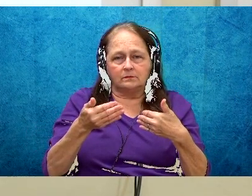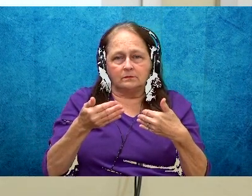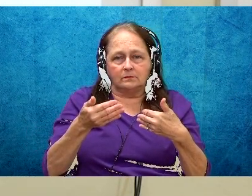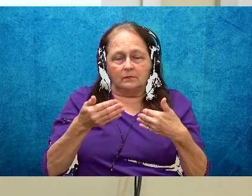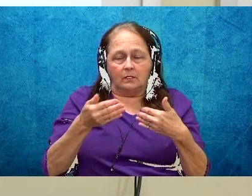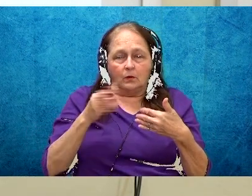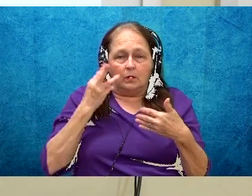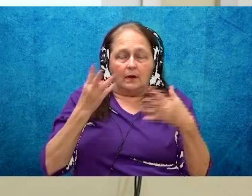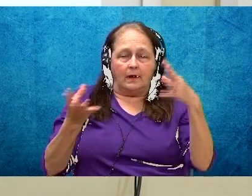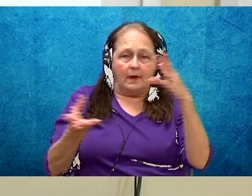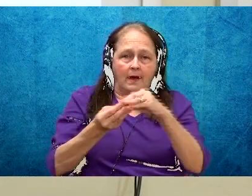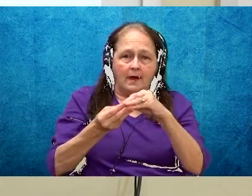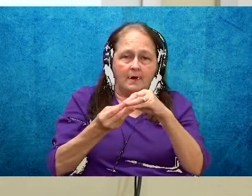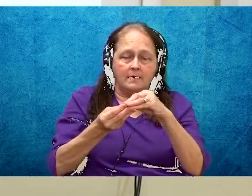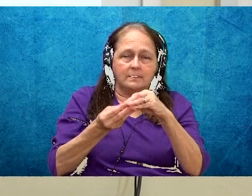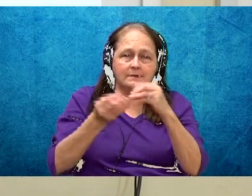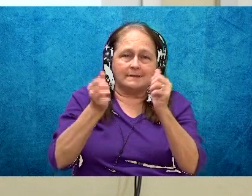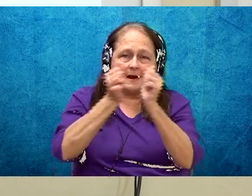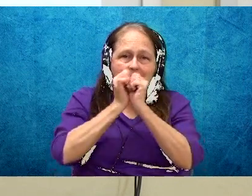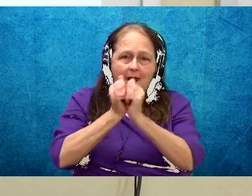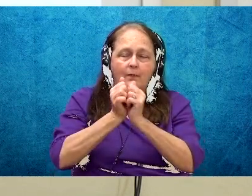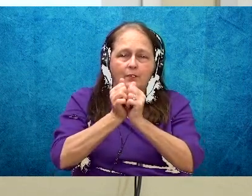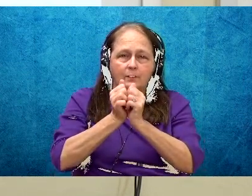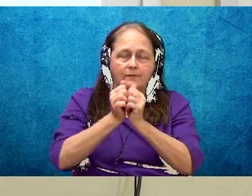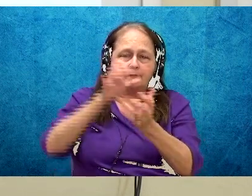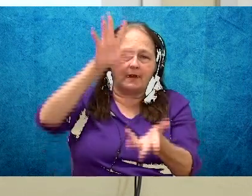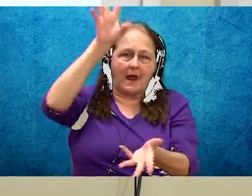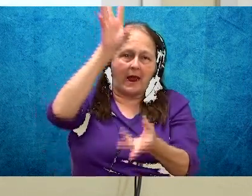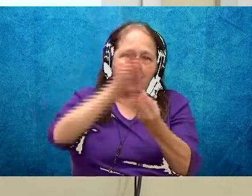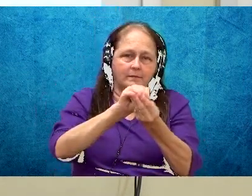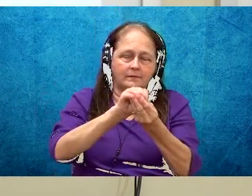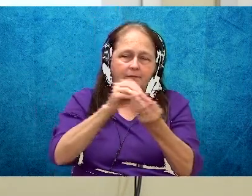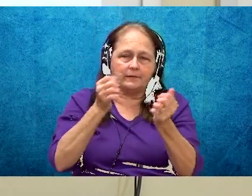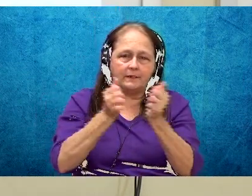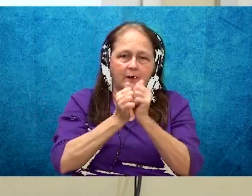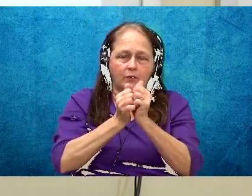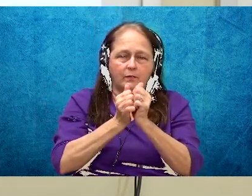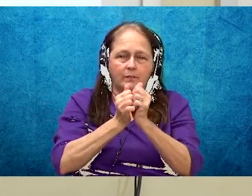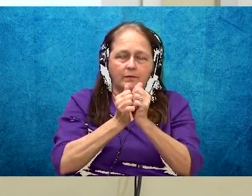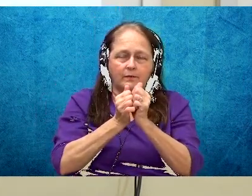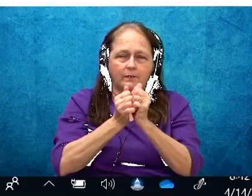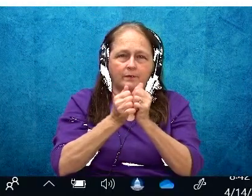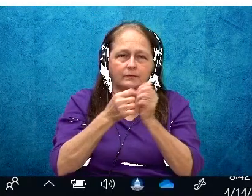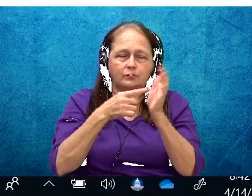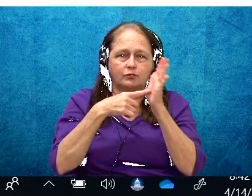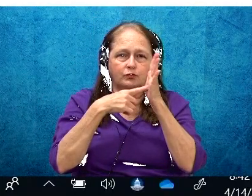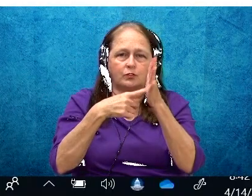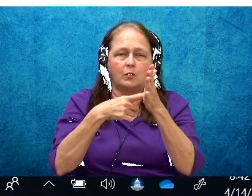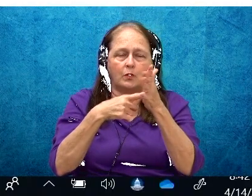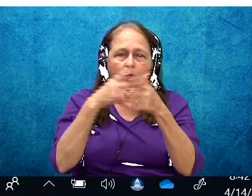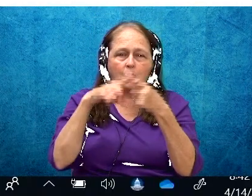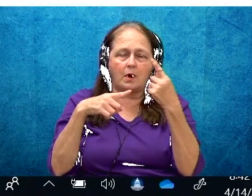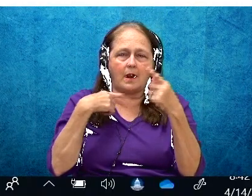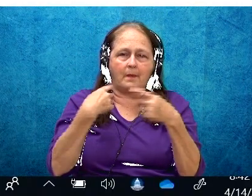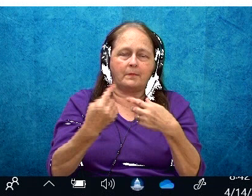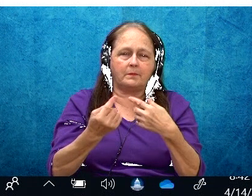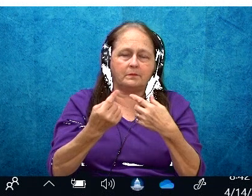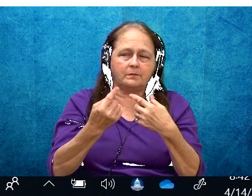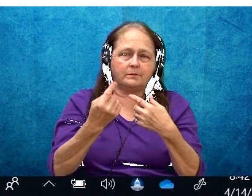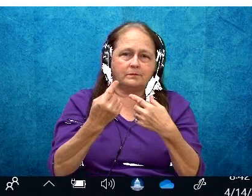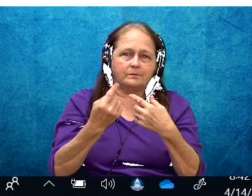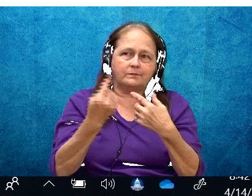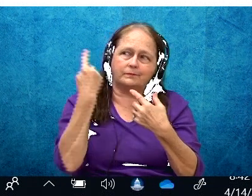We could add them all together. So let's look at what I've put up here. If you